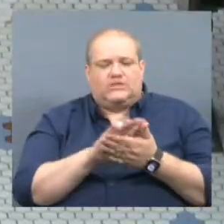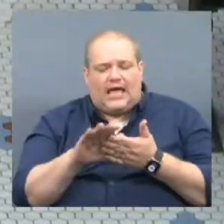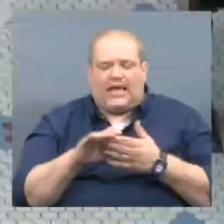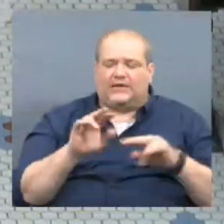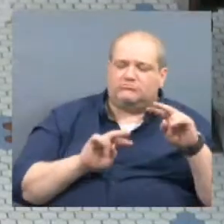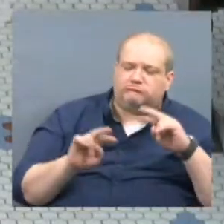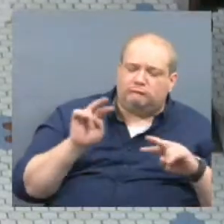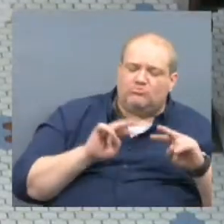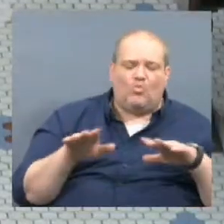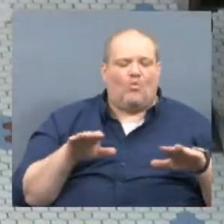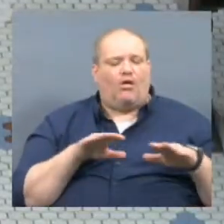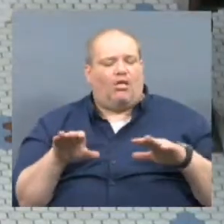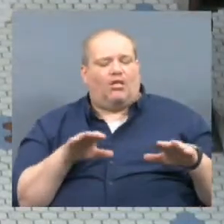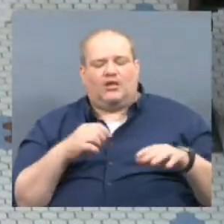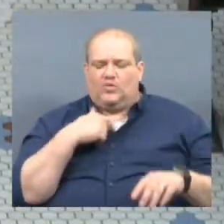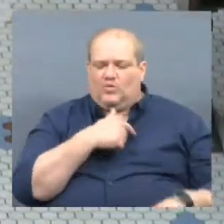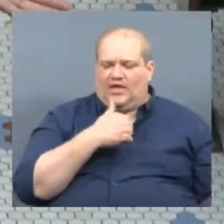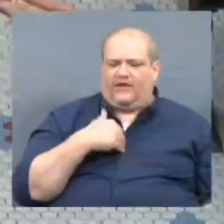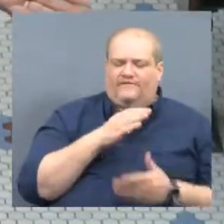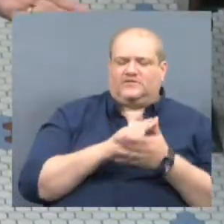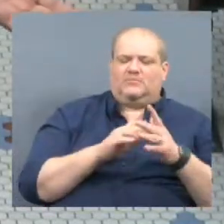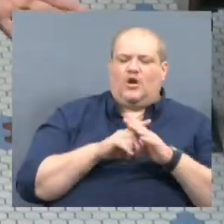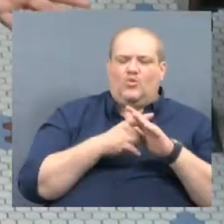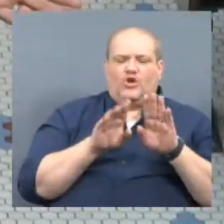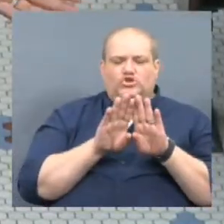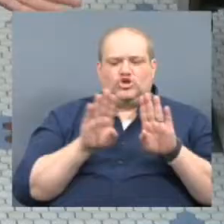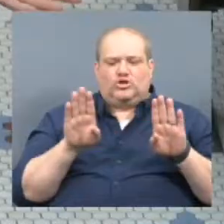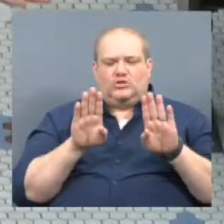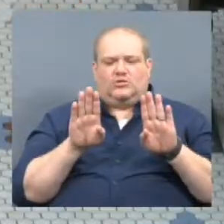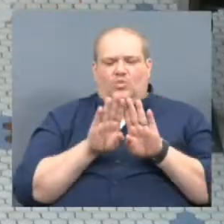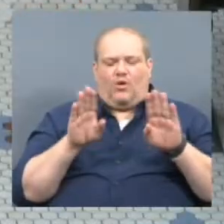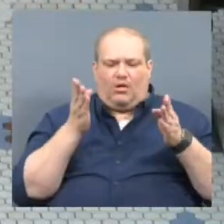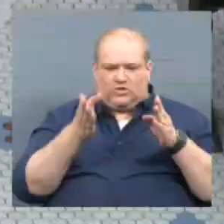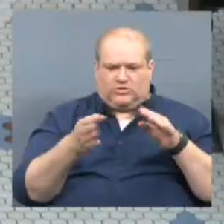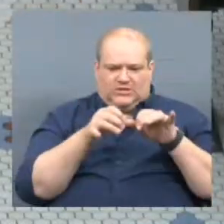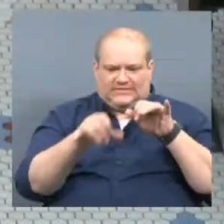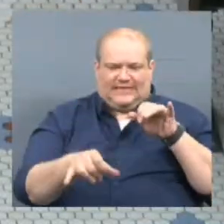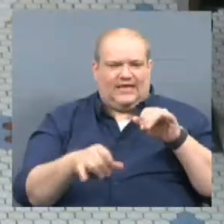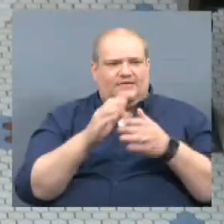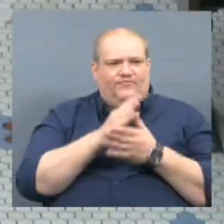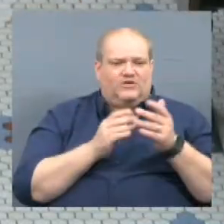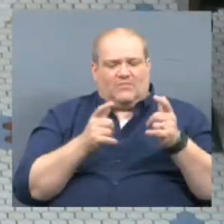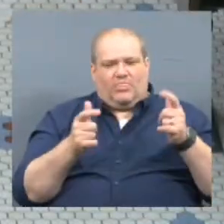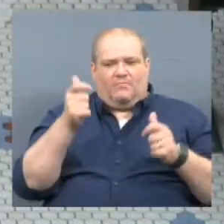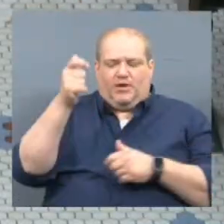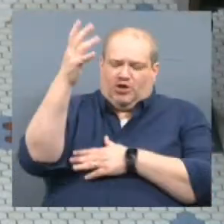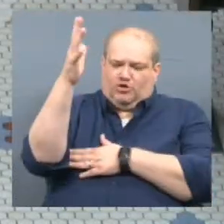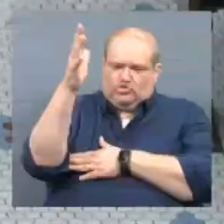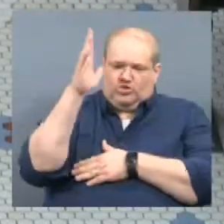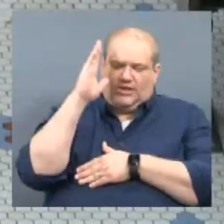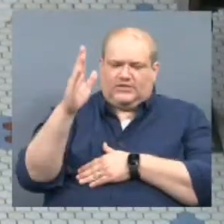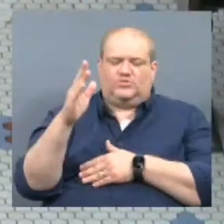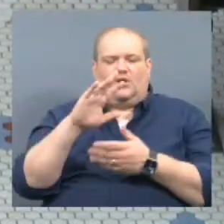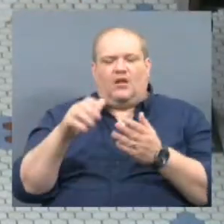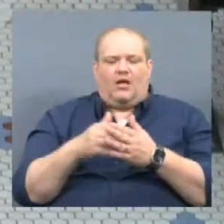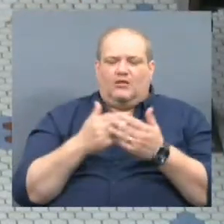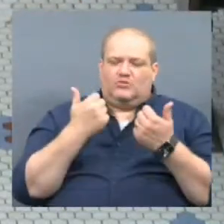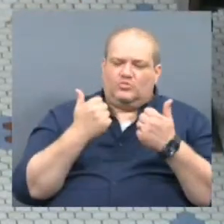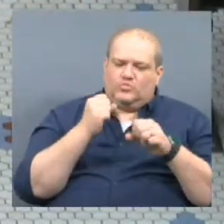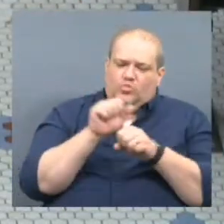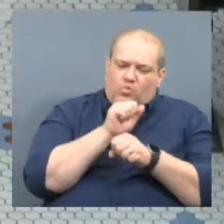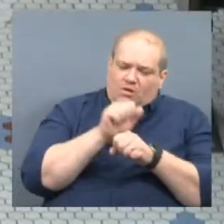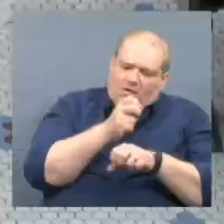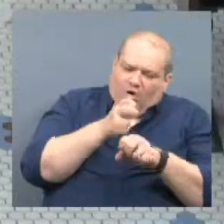of the neighborhood walking. We have some original walls there that will stay. Some of the bigger trees we are going to take every effort to